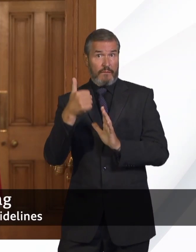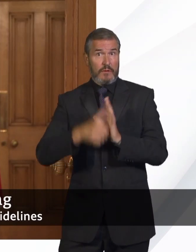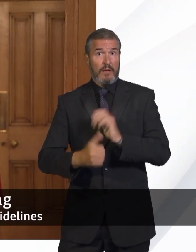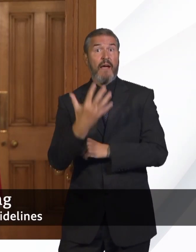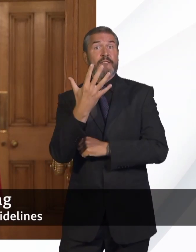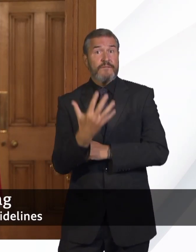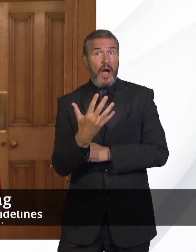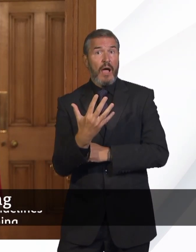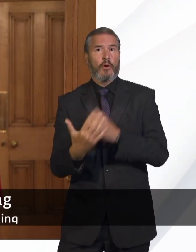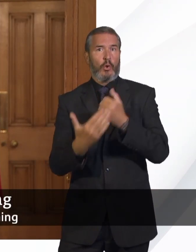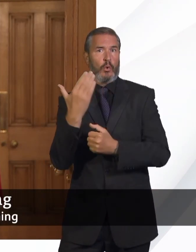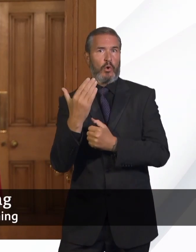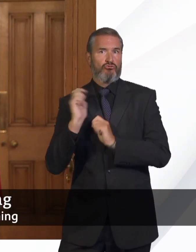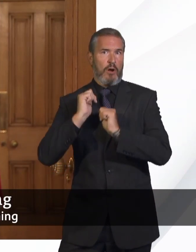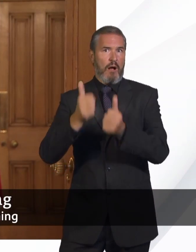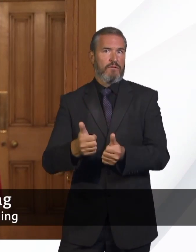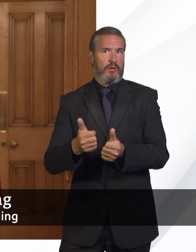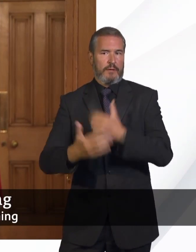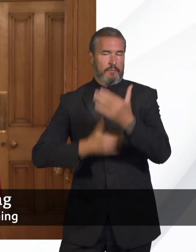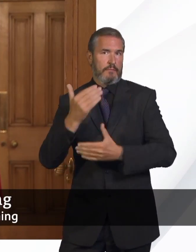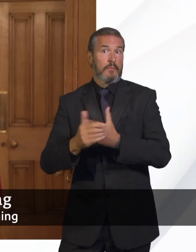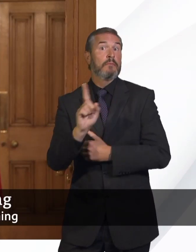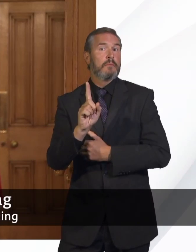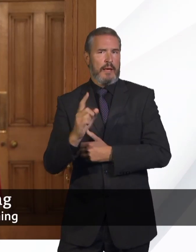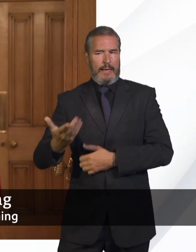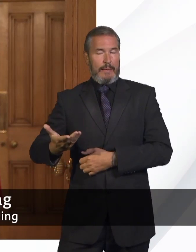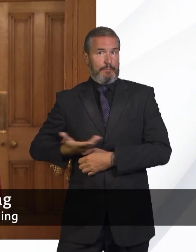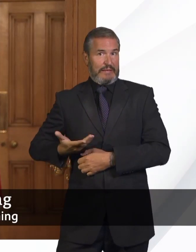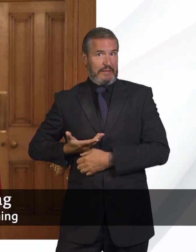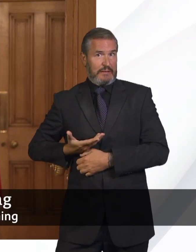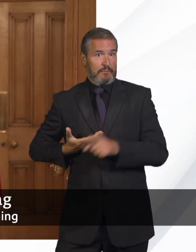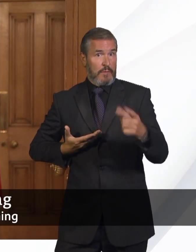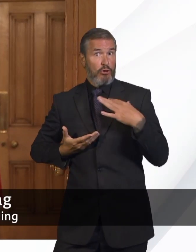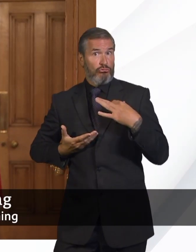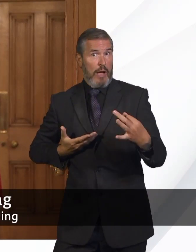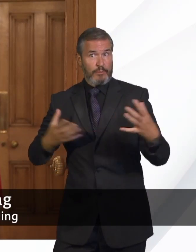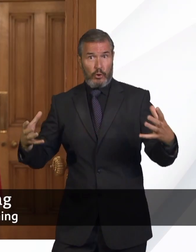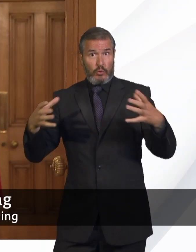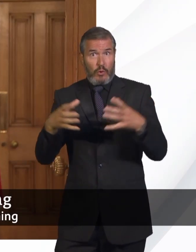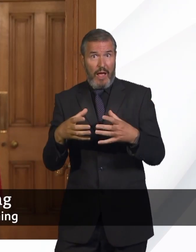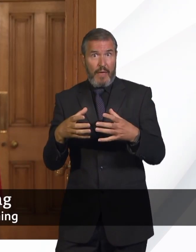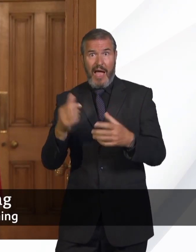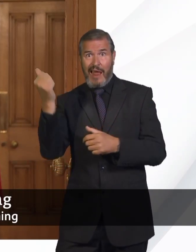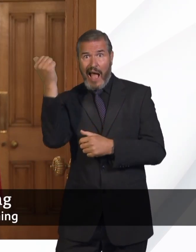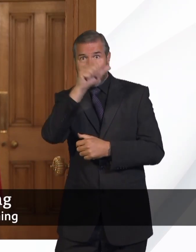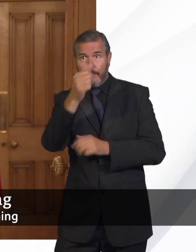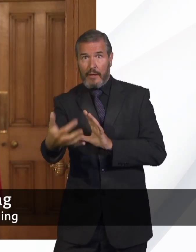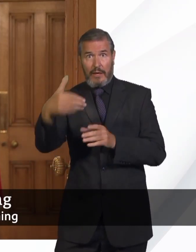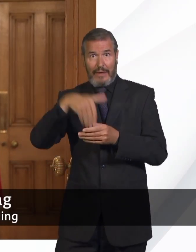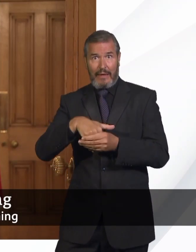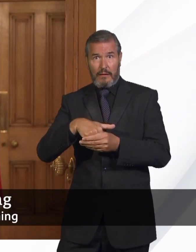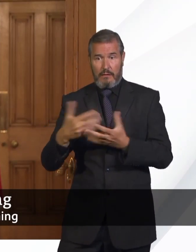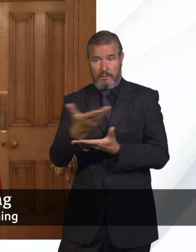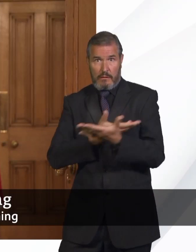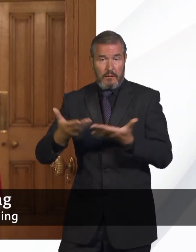new recovery roundtables, bringing together businesses and business representative groups and leading academics. They will